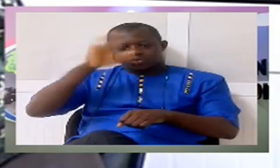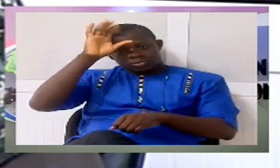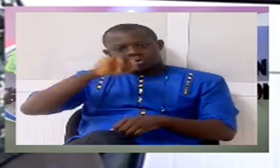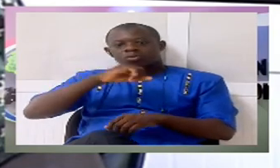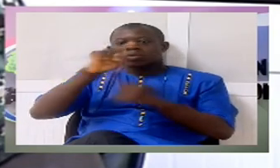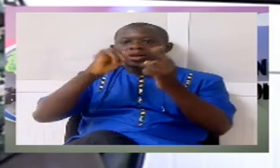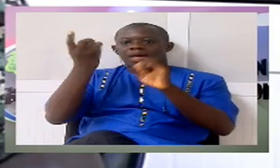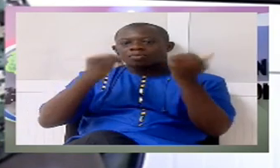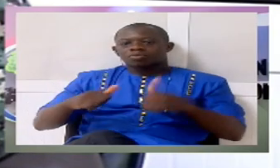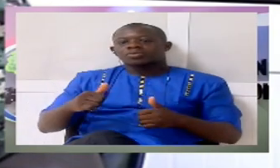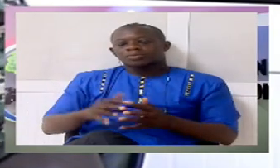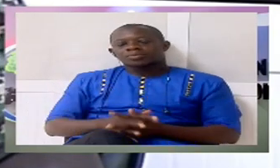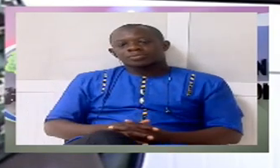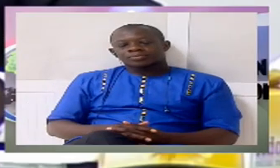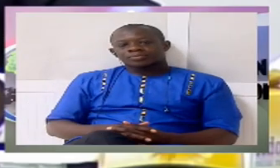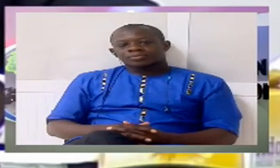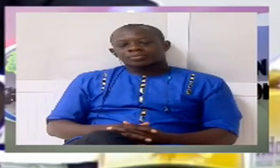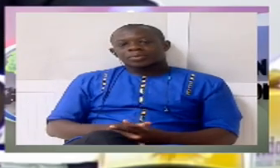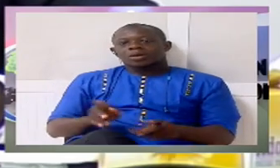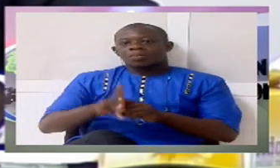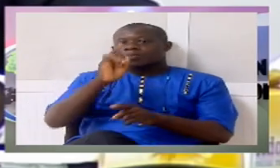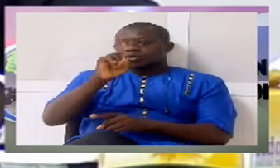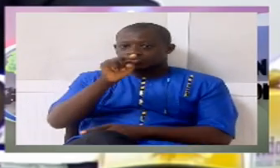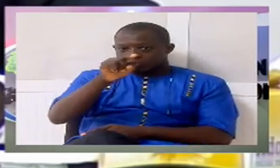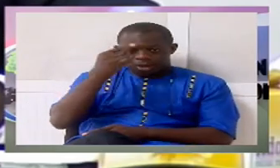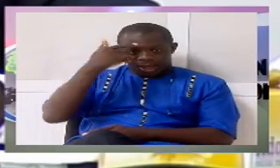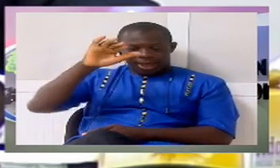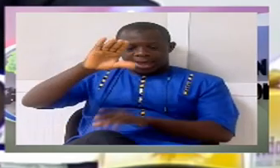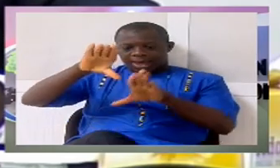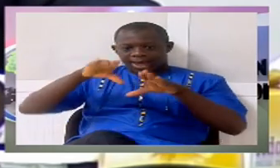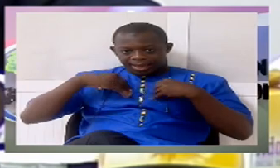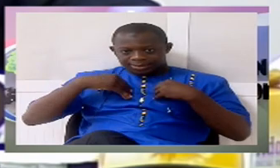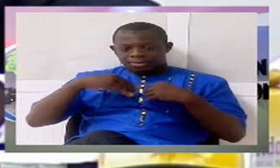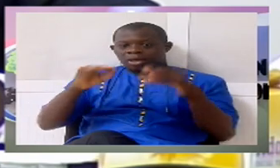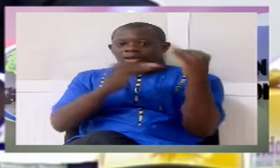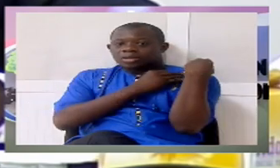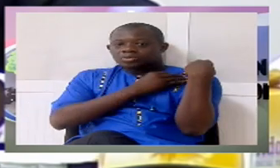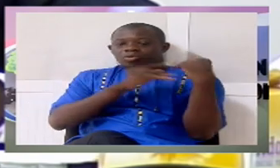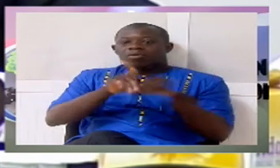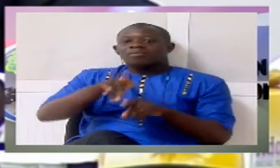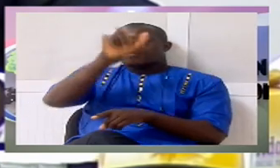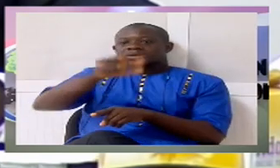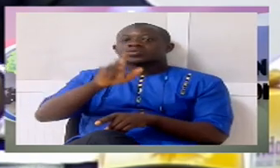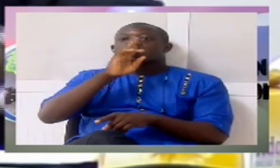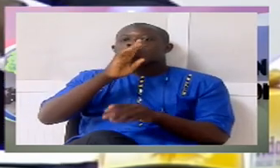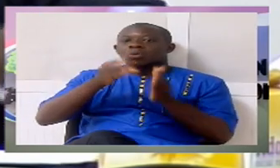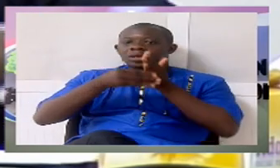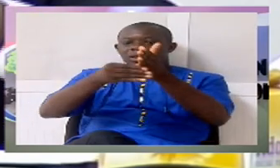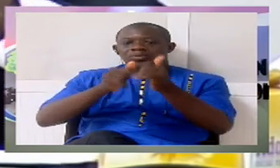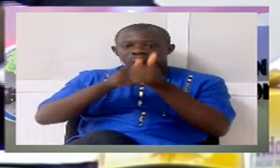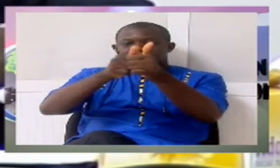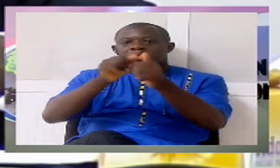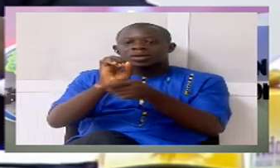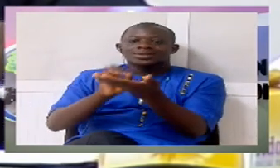driver will give statement. But you accept that it is the responsibility of the convoy commander to pass